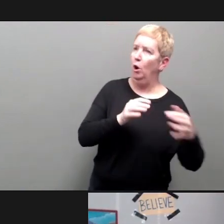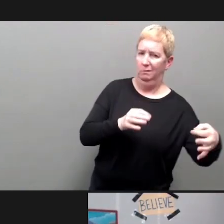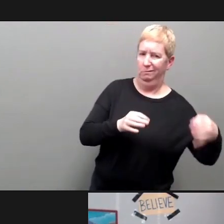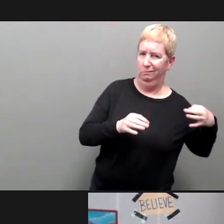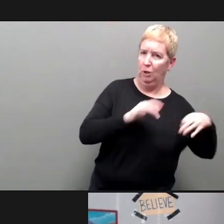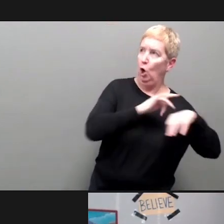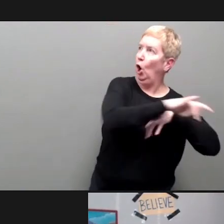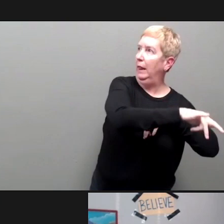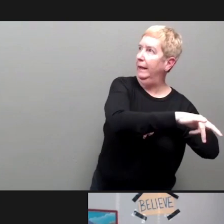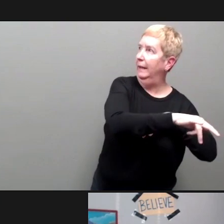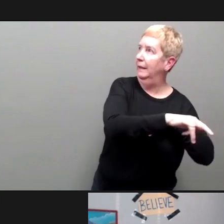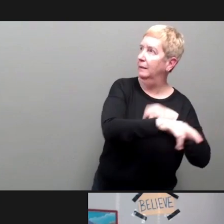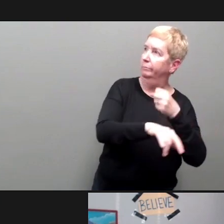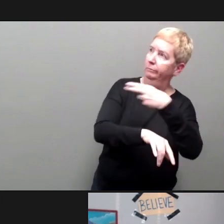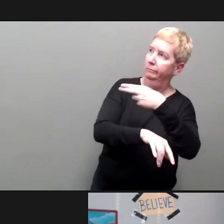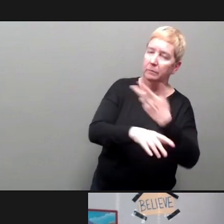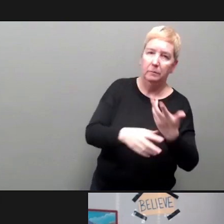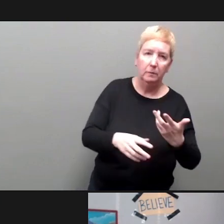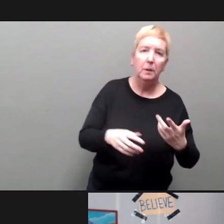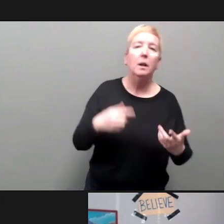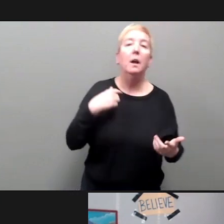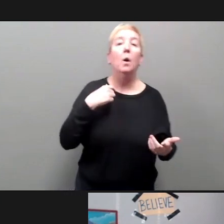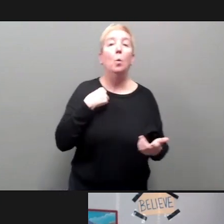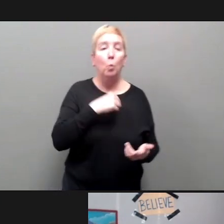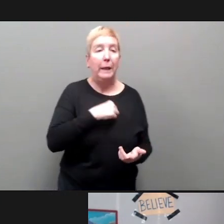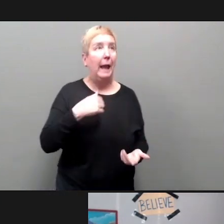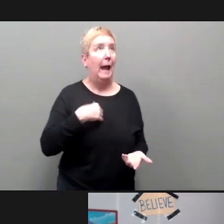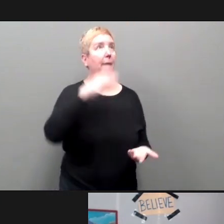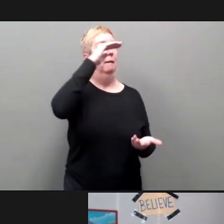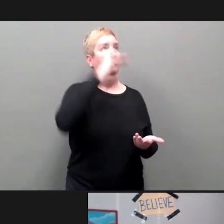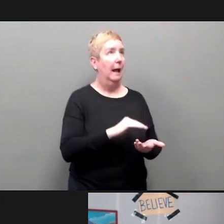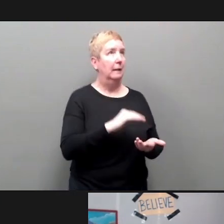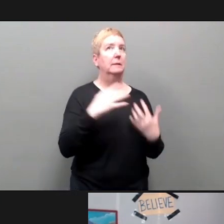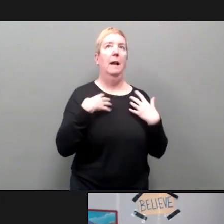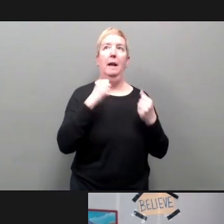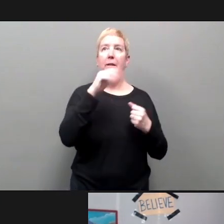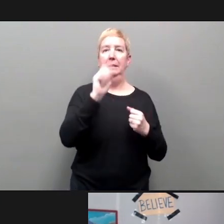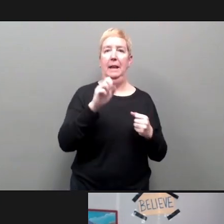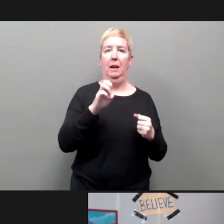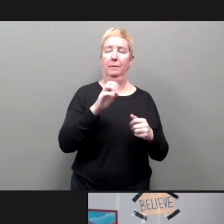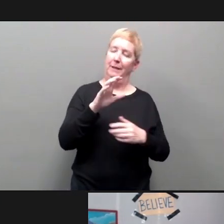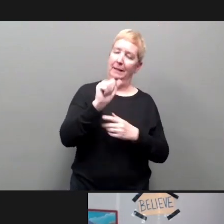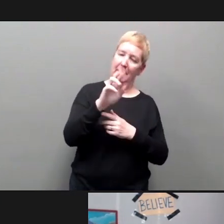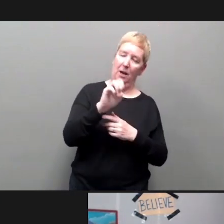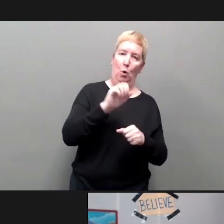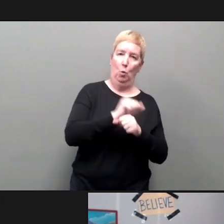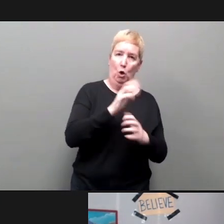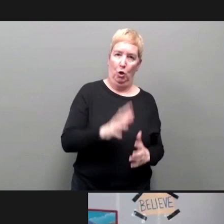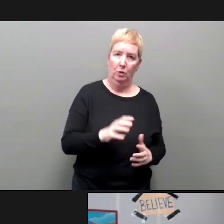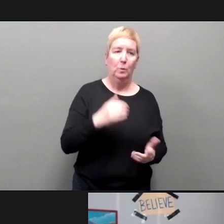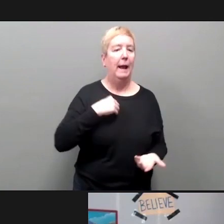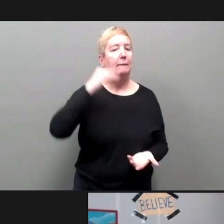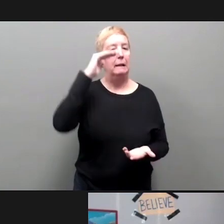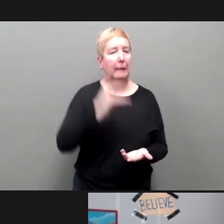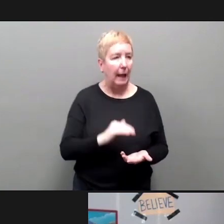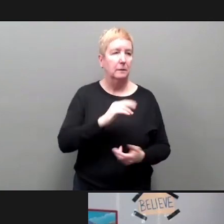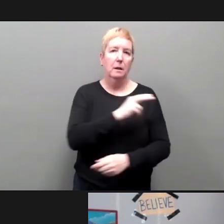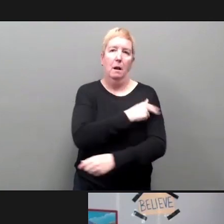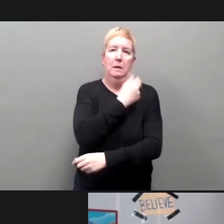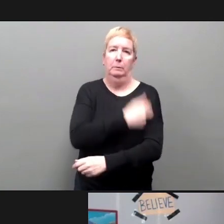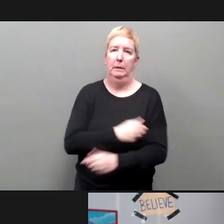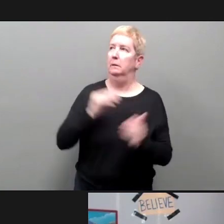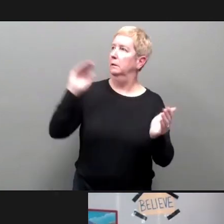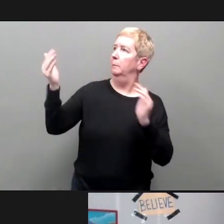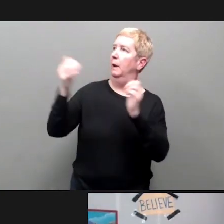of this is we have less healthcare workers than other states do. We have less hospital states than other